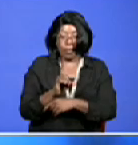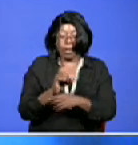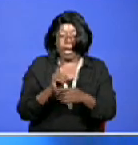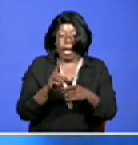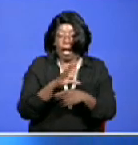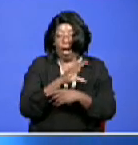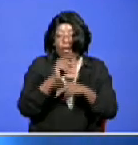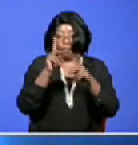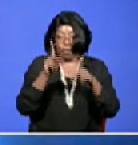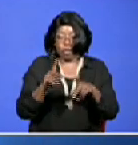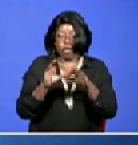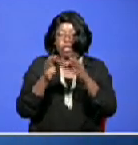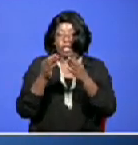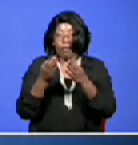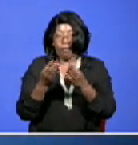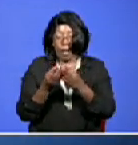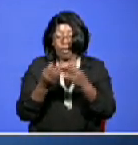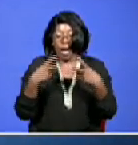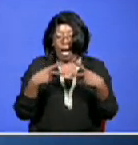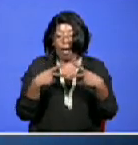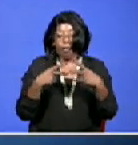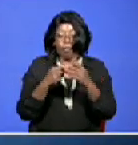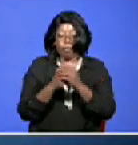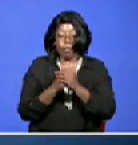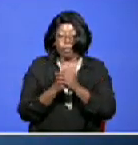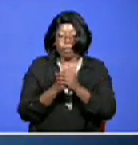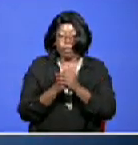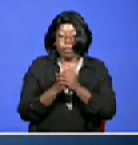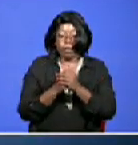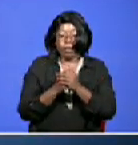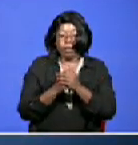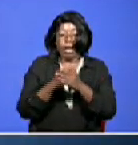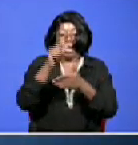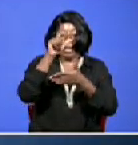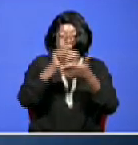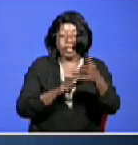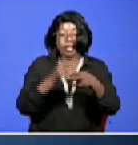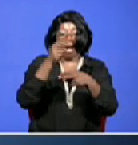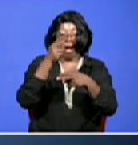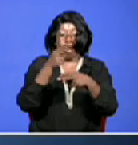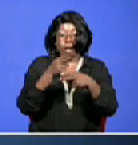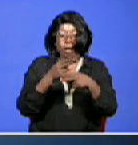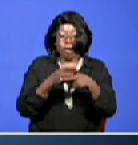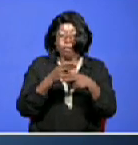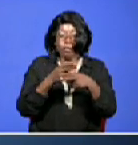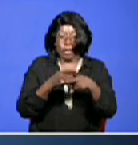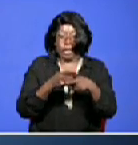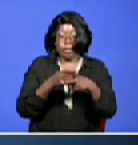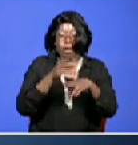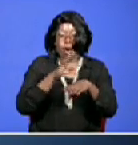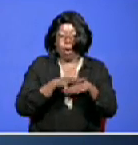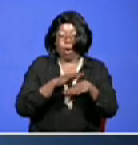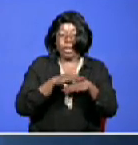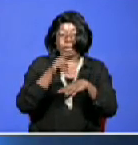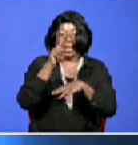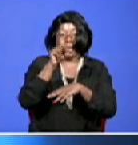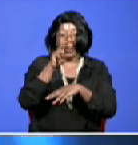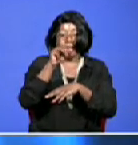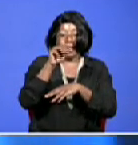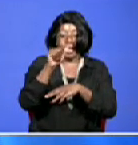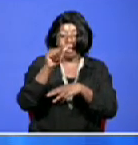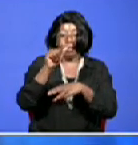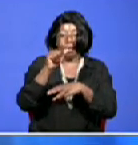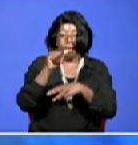a list of missing and evacuated persons on NEMA's Facebook page. Those evacuees needing assistance with accommodations and